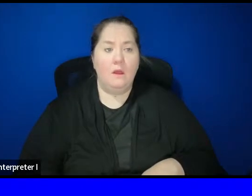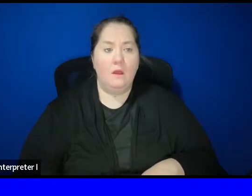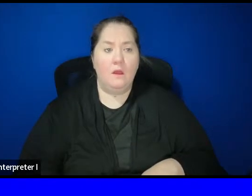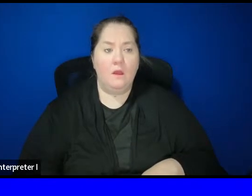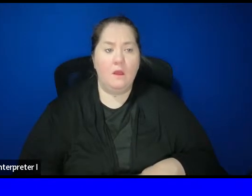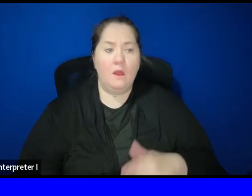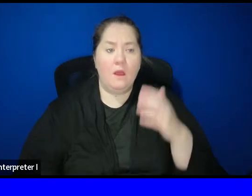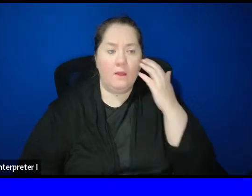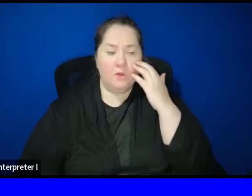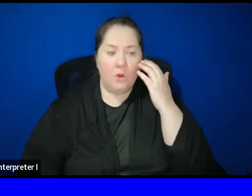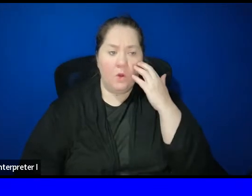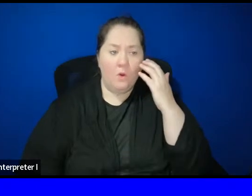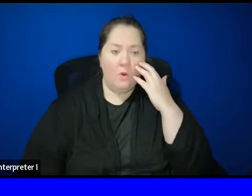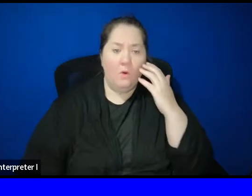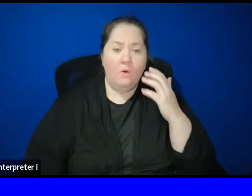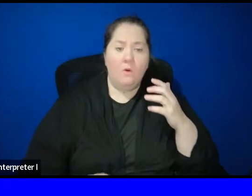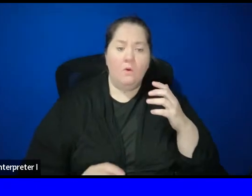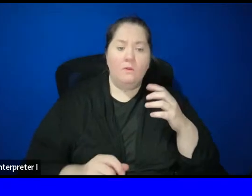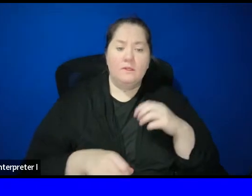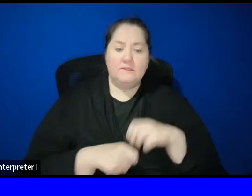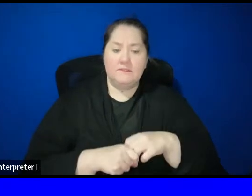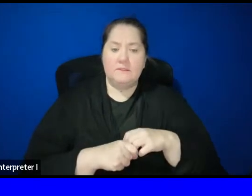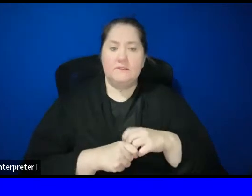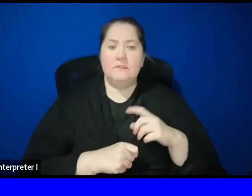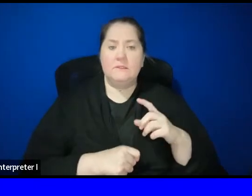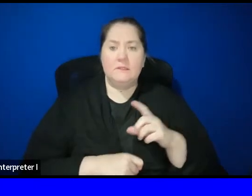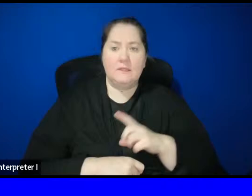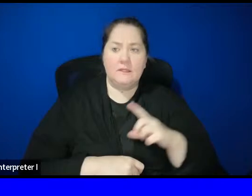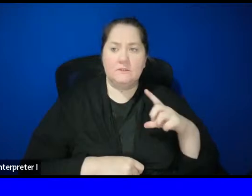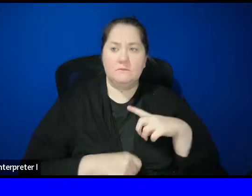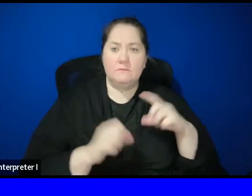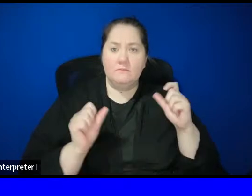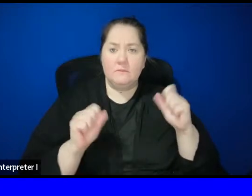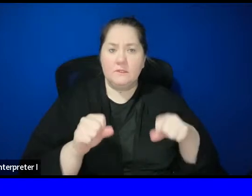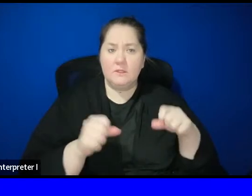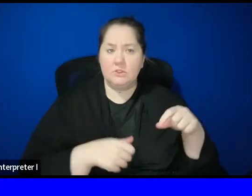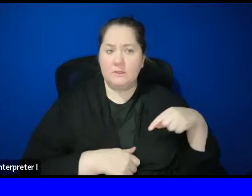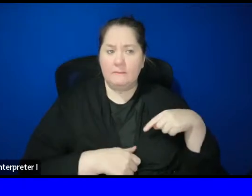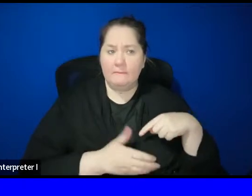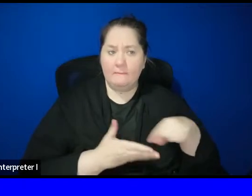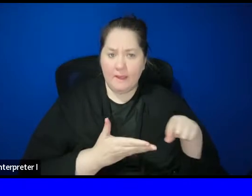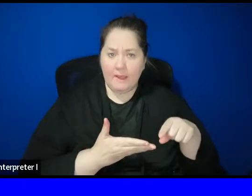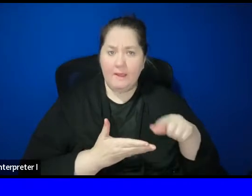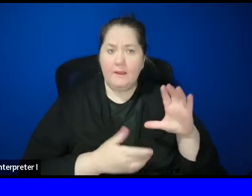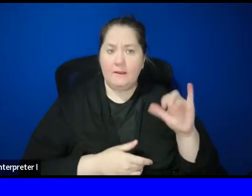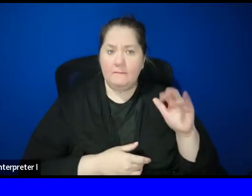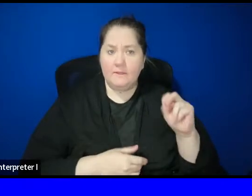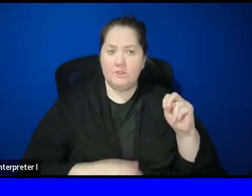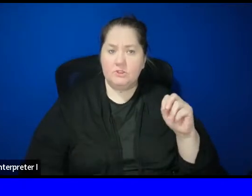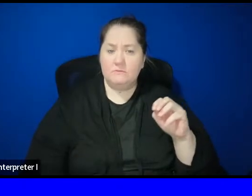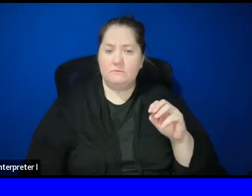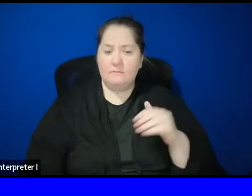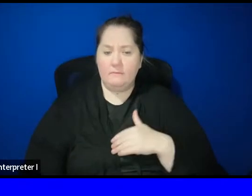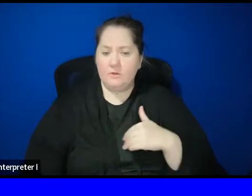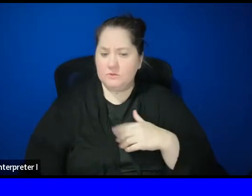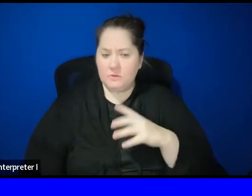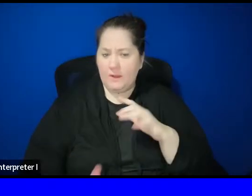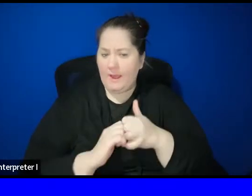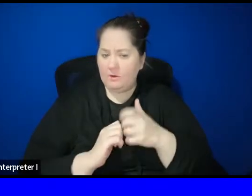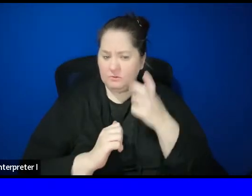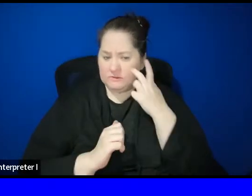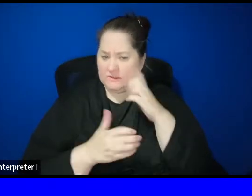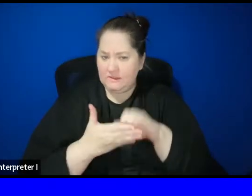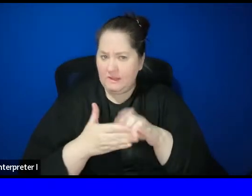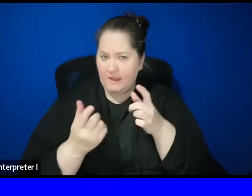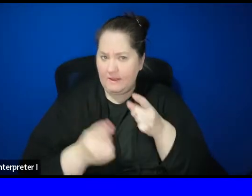the legislation to potentially pay commission members. Can you speak to how you see that